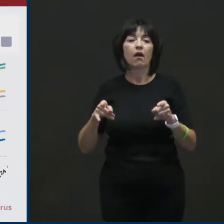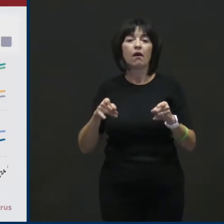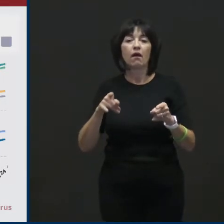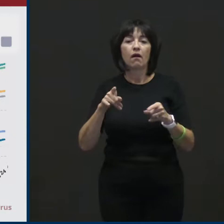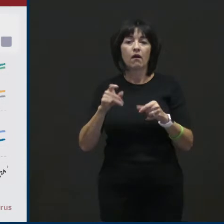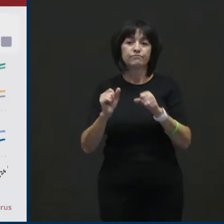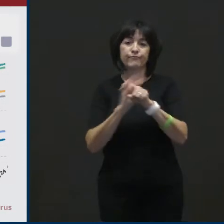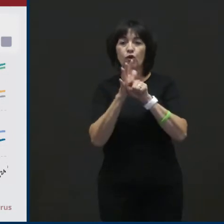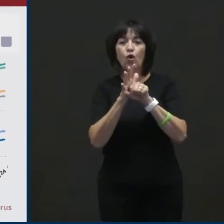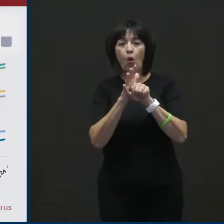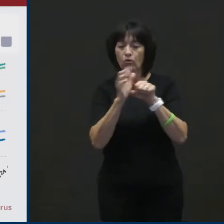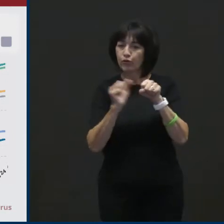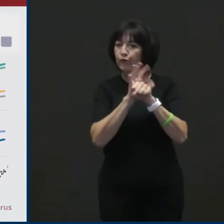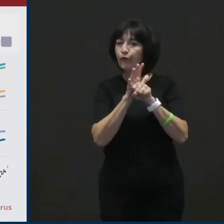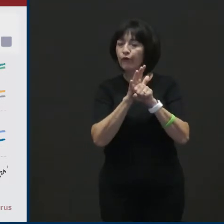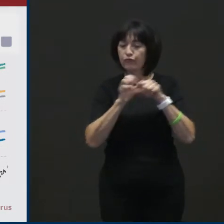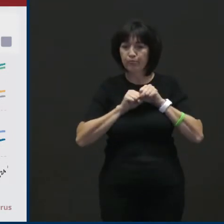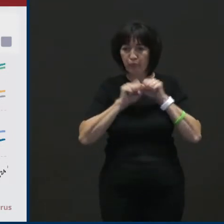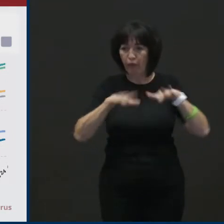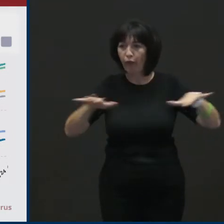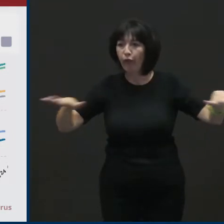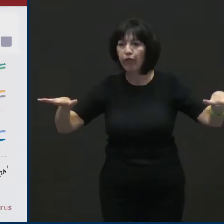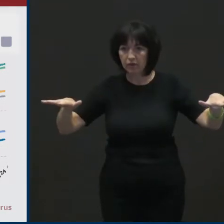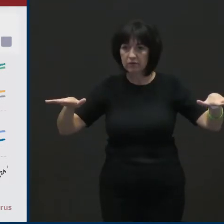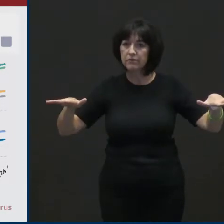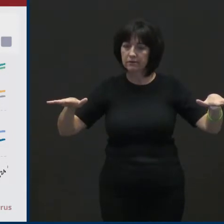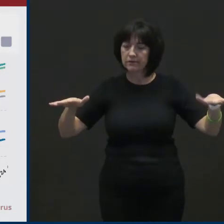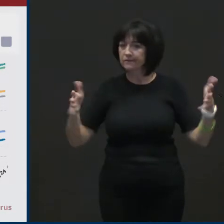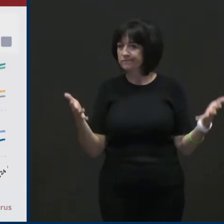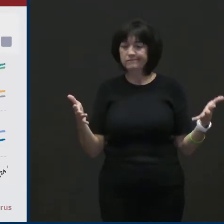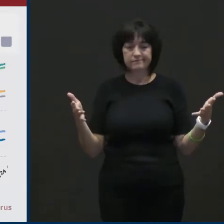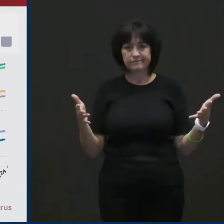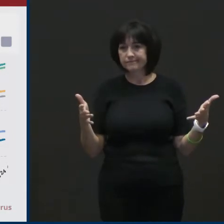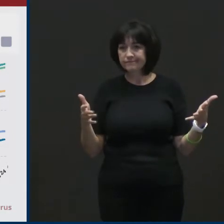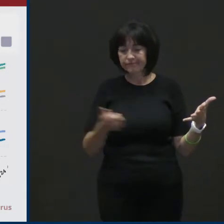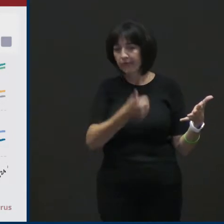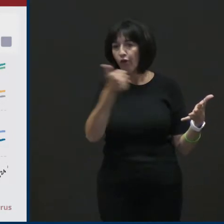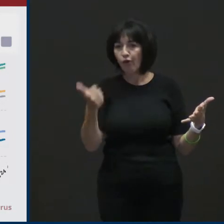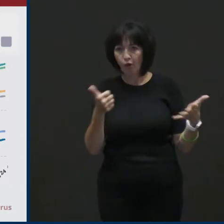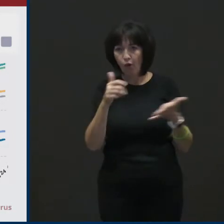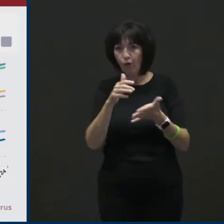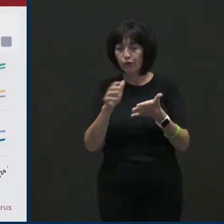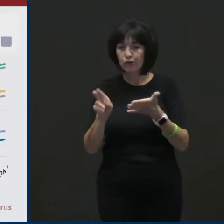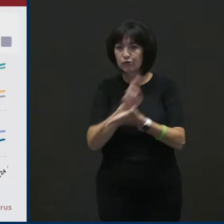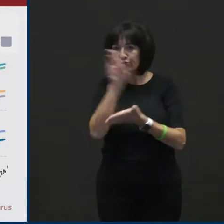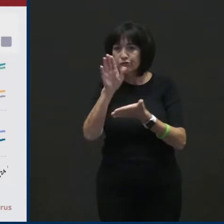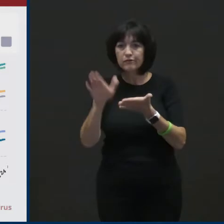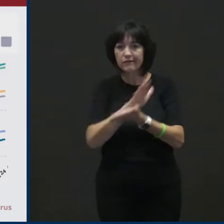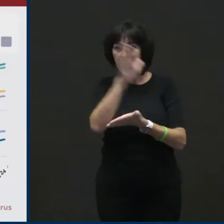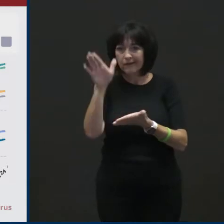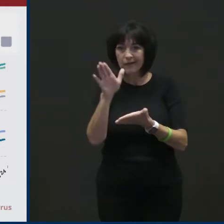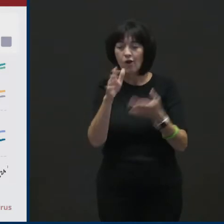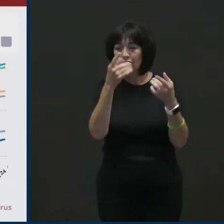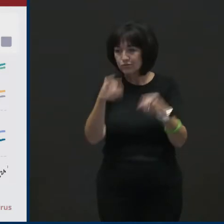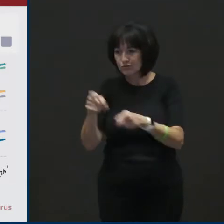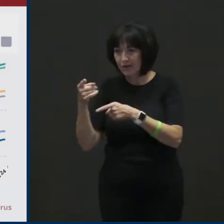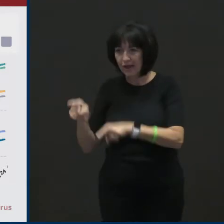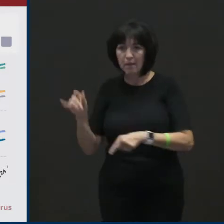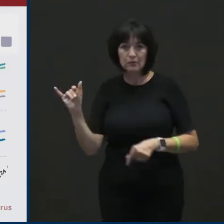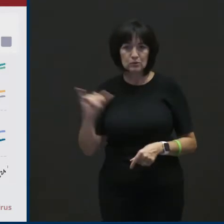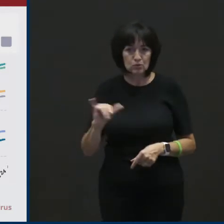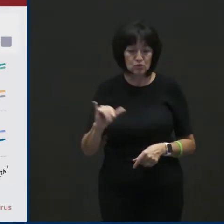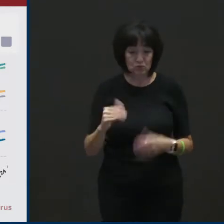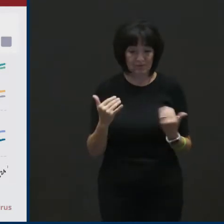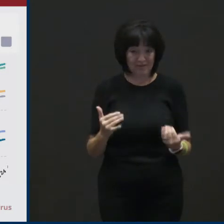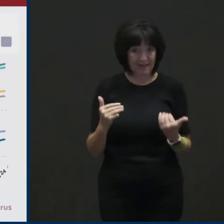University of Notre Dame in Indiana, same scenario. We don't want that to happen at the University of Delaware, Delaware State University. Del Tech is